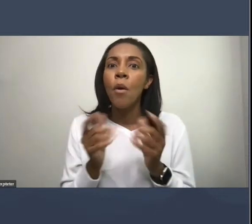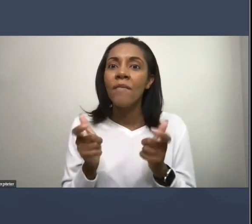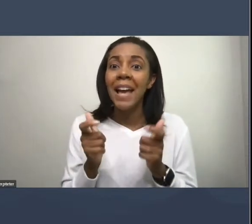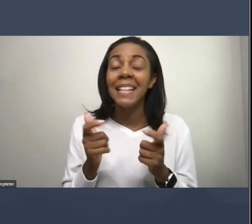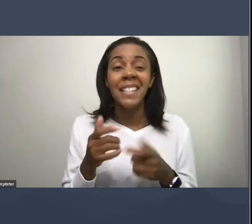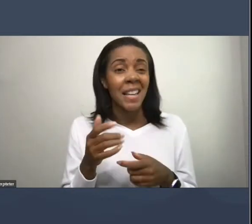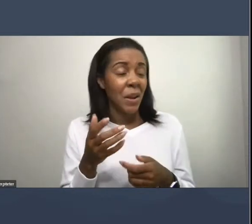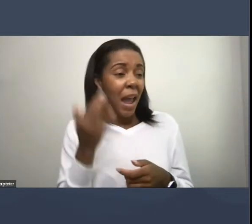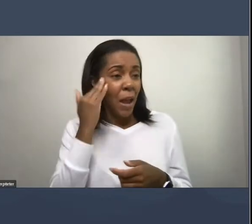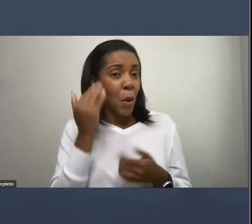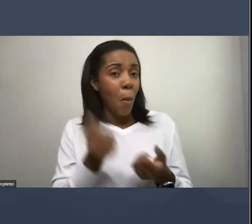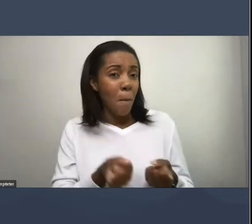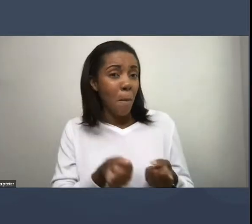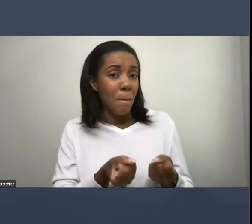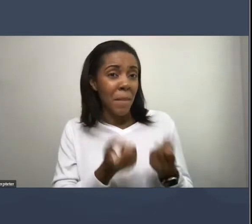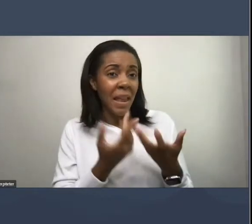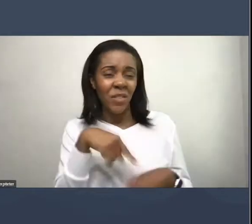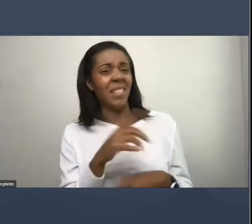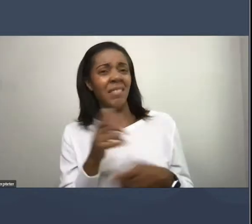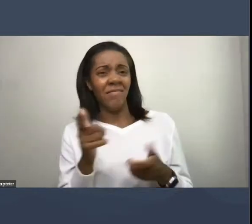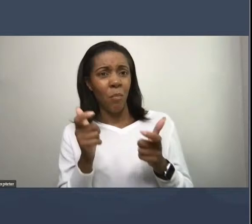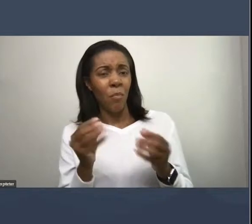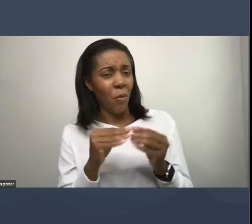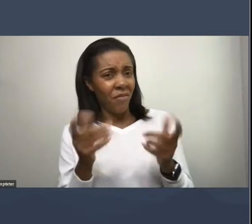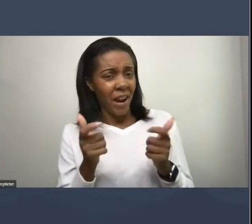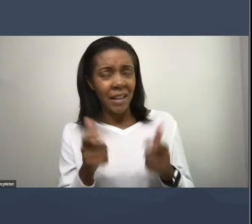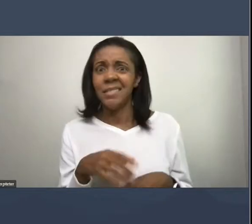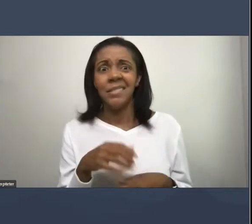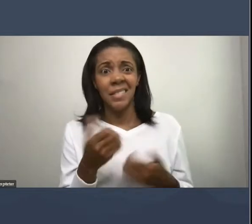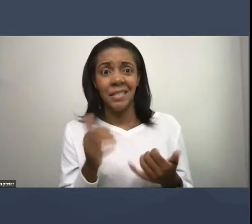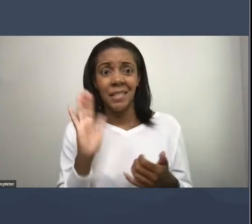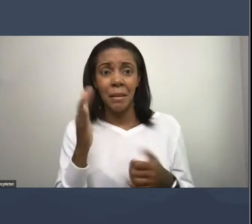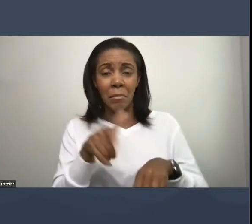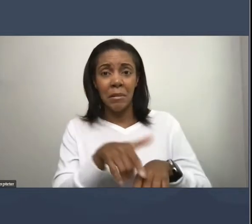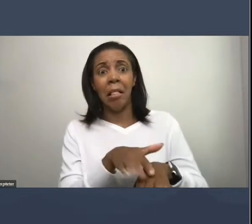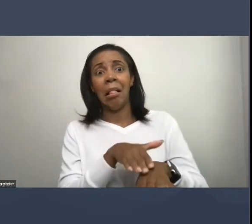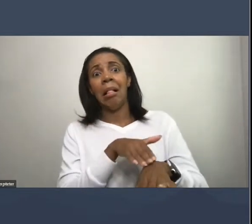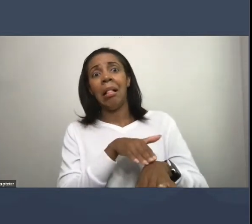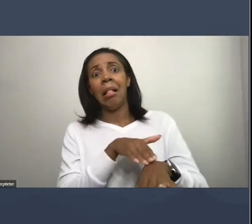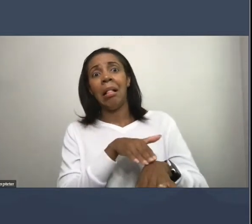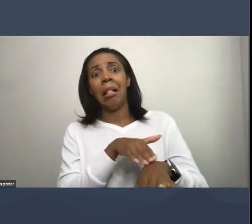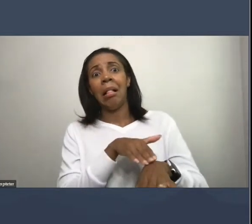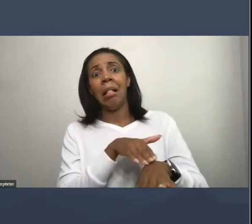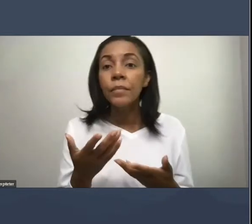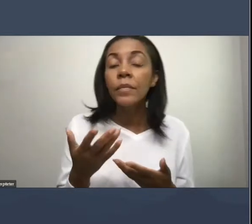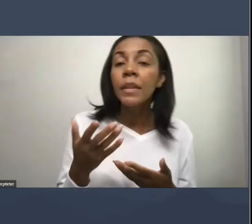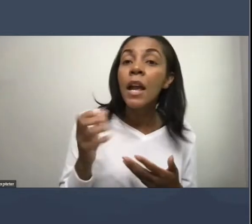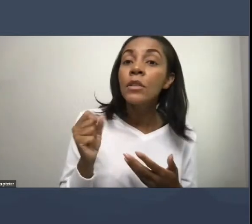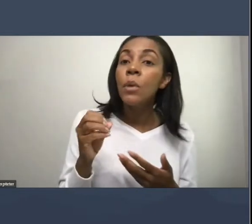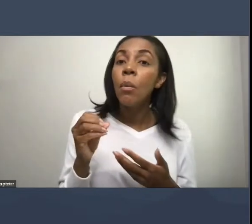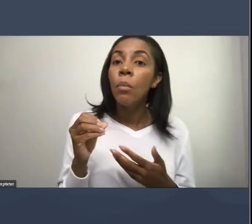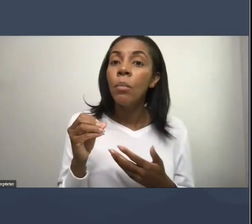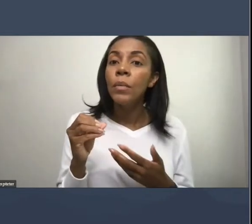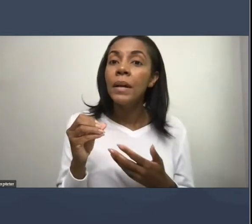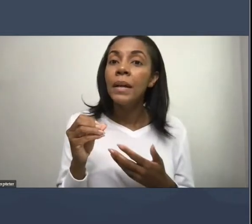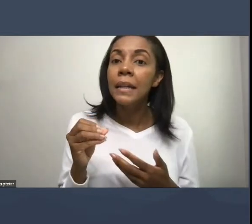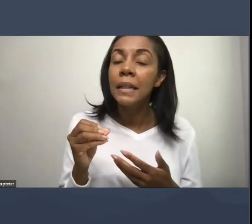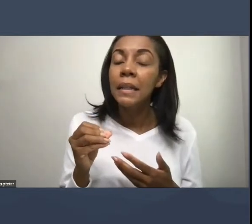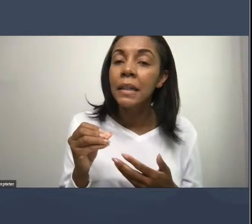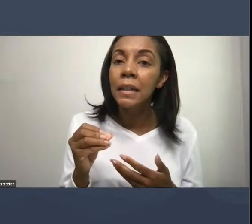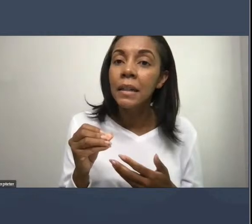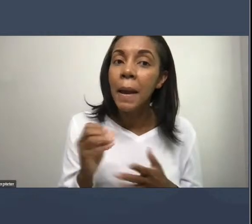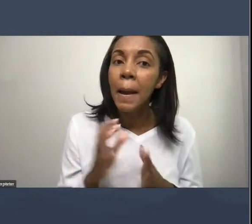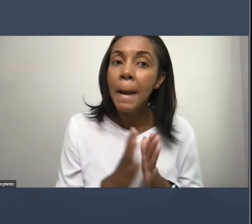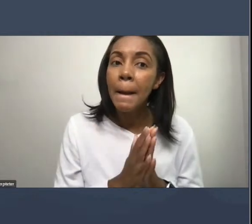long time out there, and I'm going to get to that in a second. But the bottom line is we've been in parallel paths of executing the TDEC order and the Department of